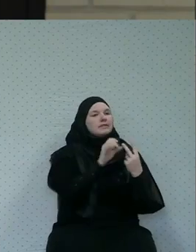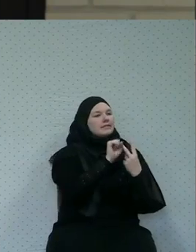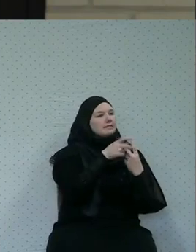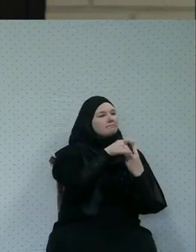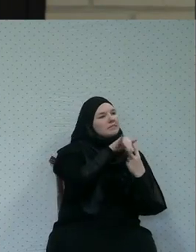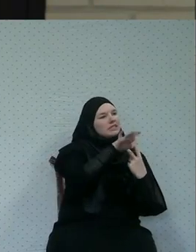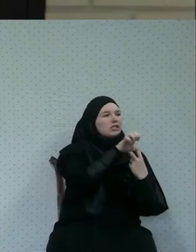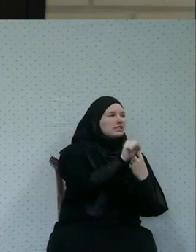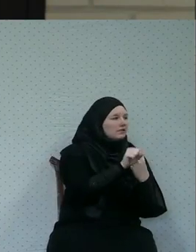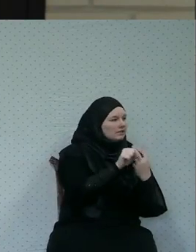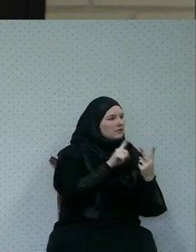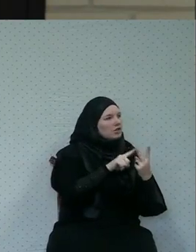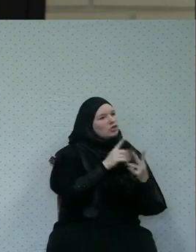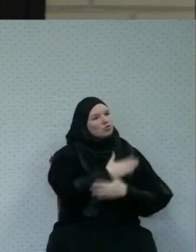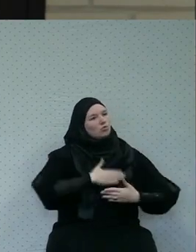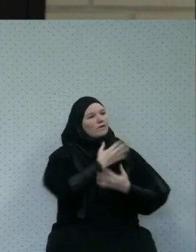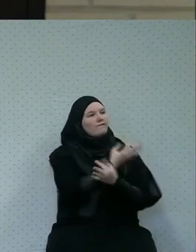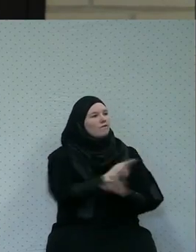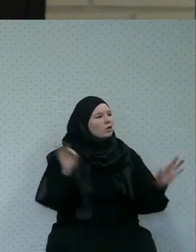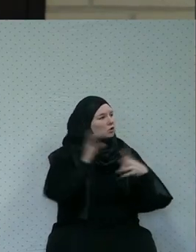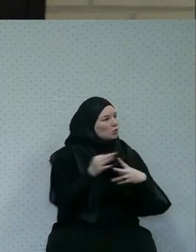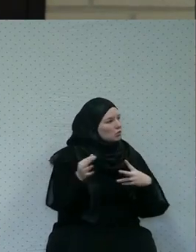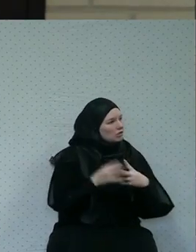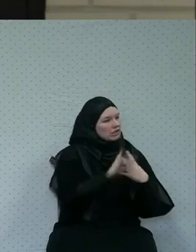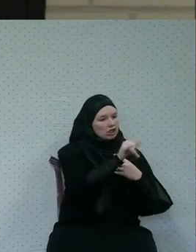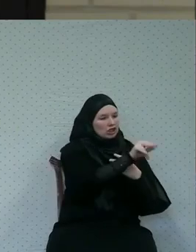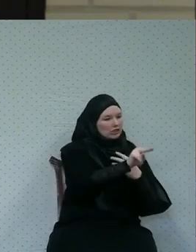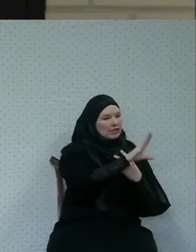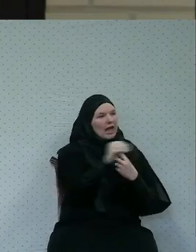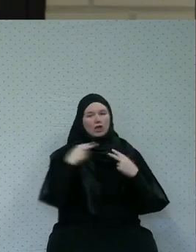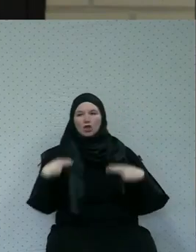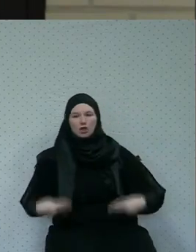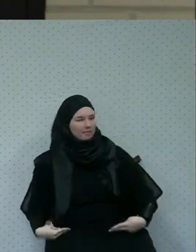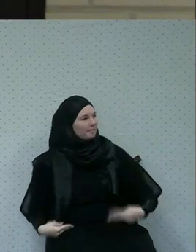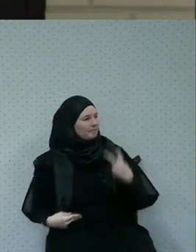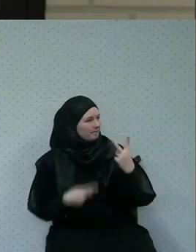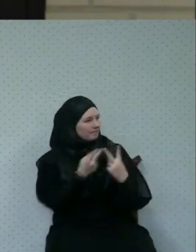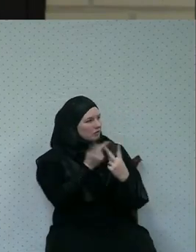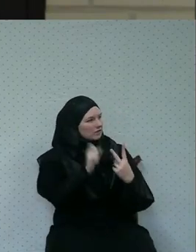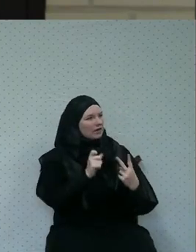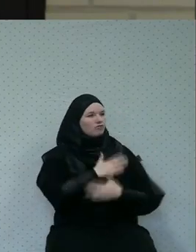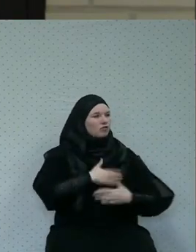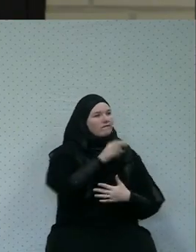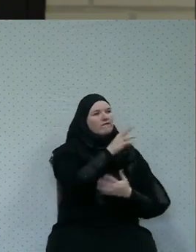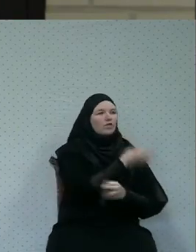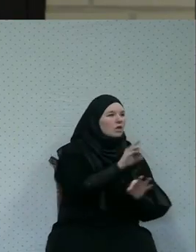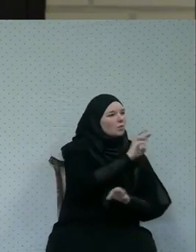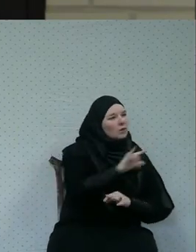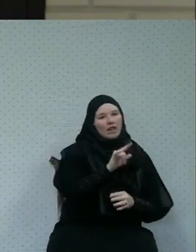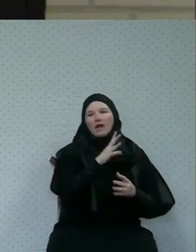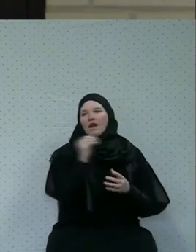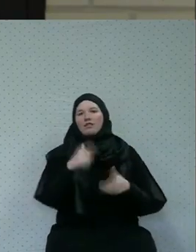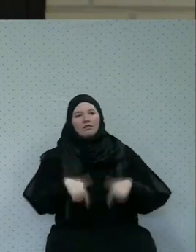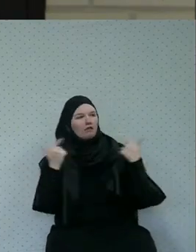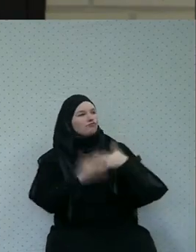that are enjoying free will and free choice, the jinn and the humans. So everything else